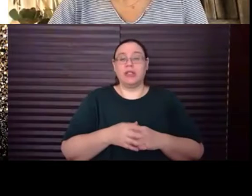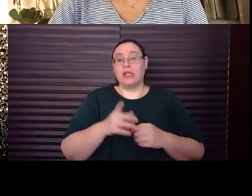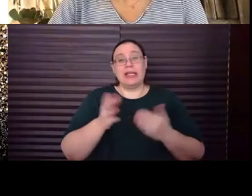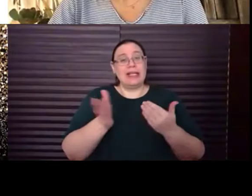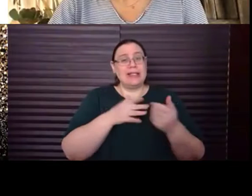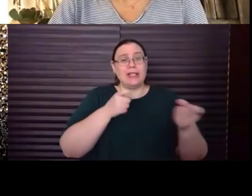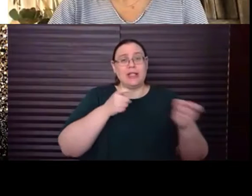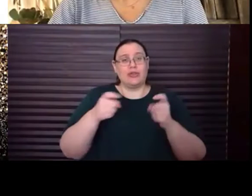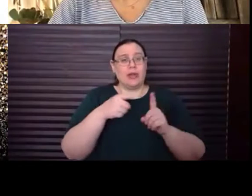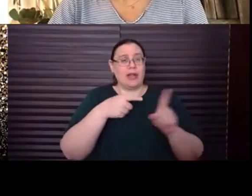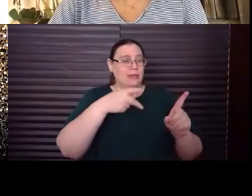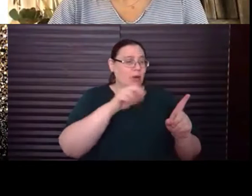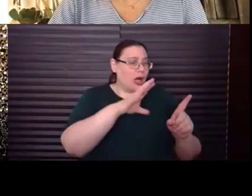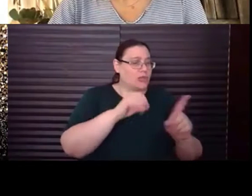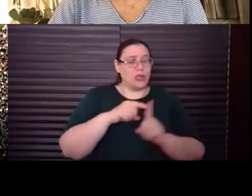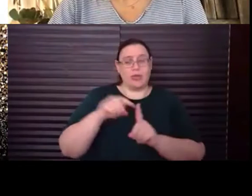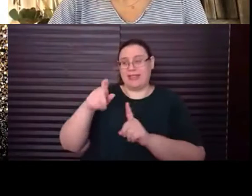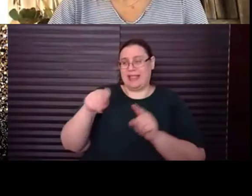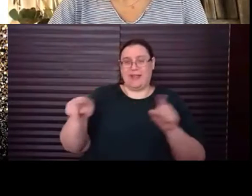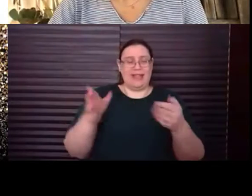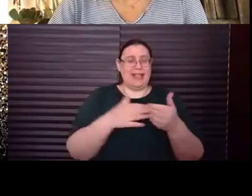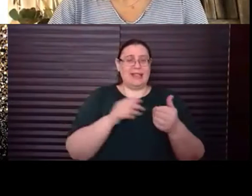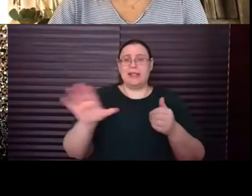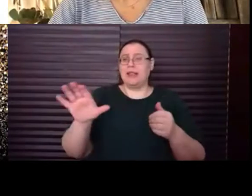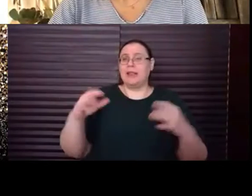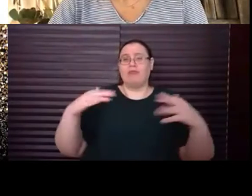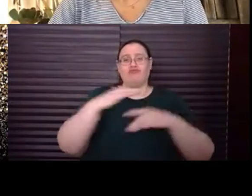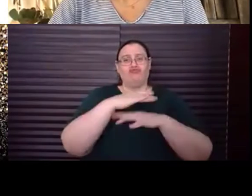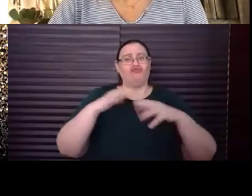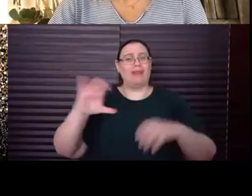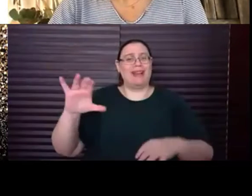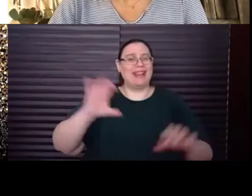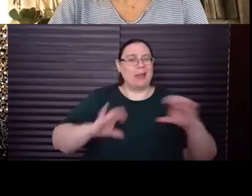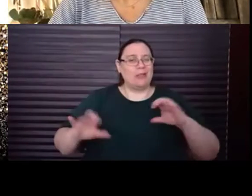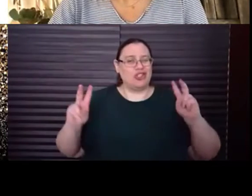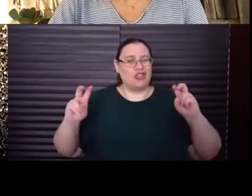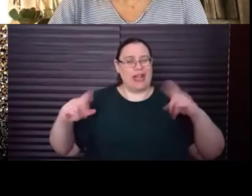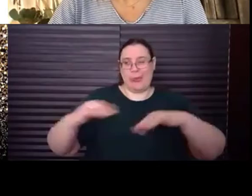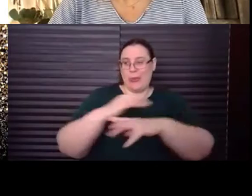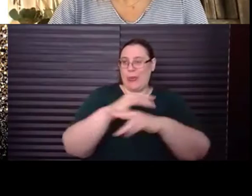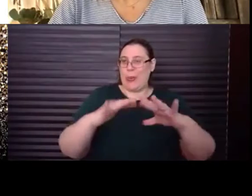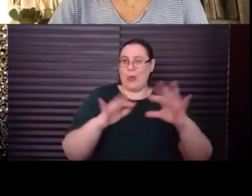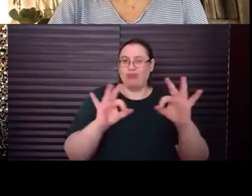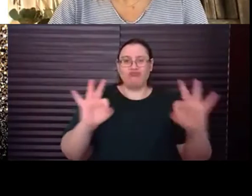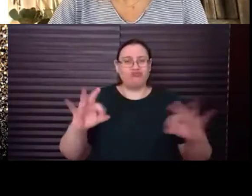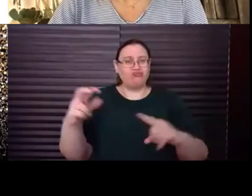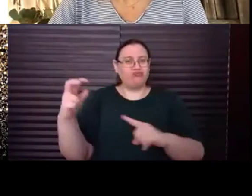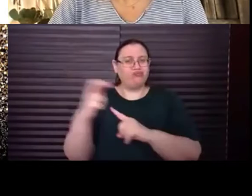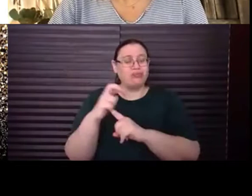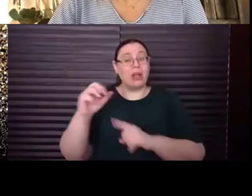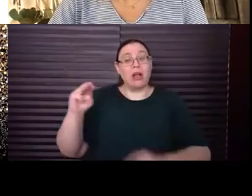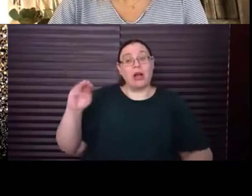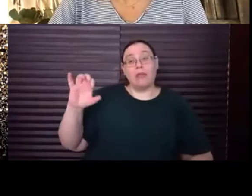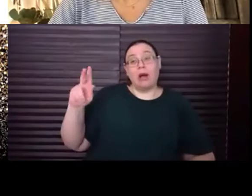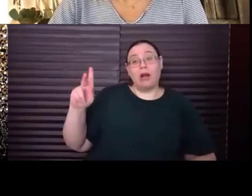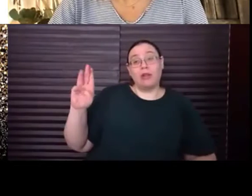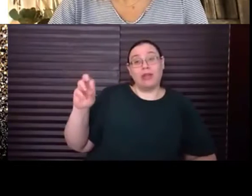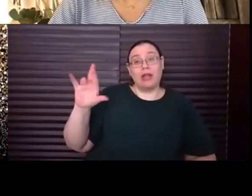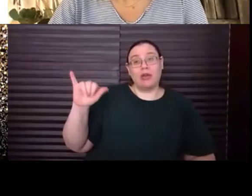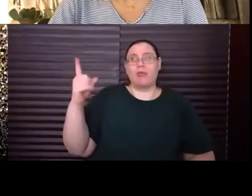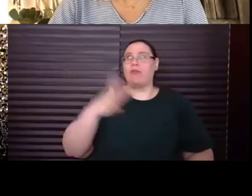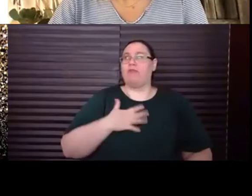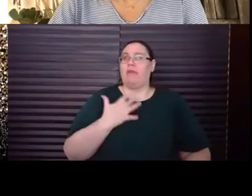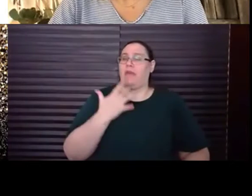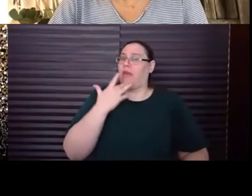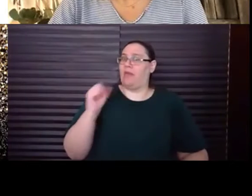easy to direct Pancho and Steven because their chemistry was so great. And with mockumentary style, that's one of my